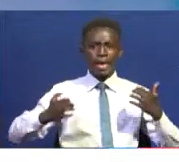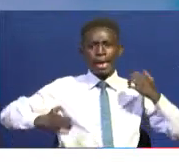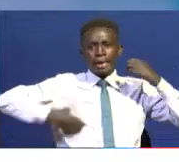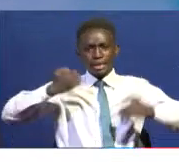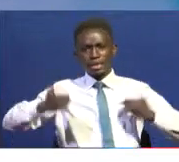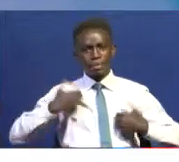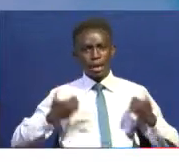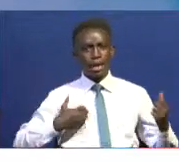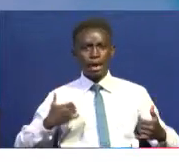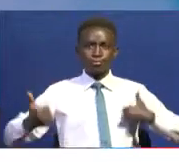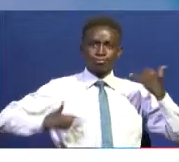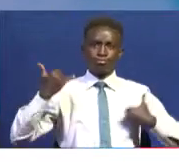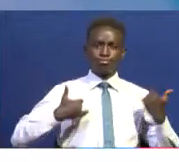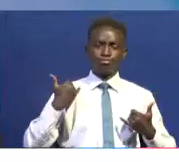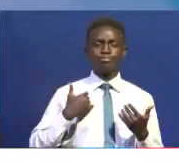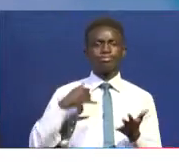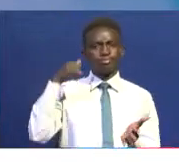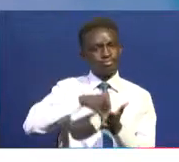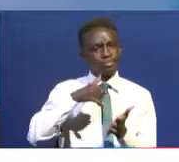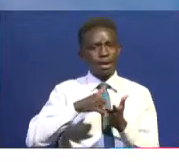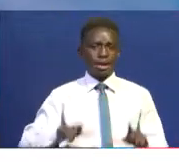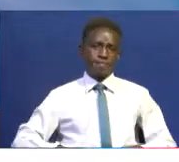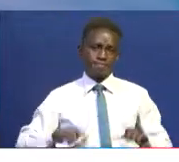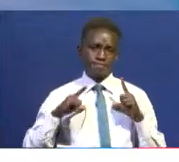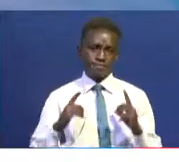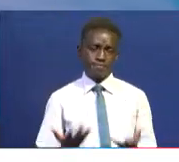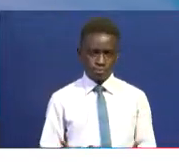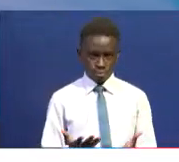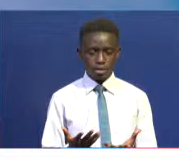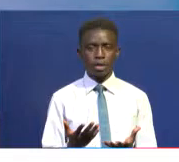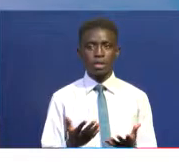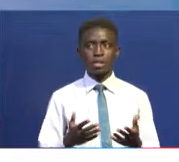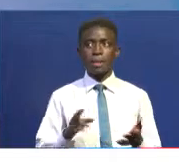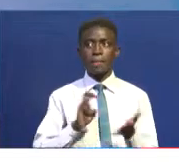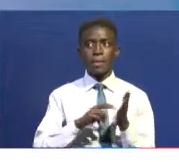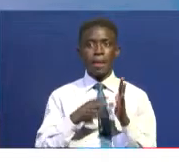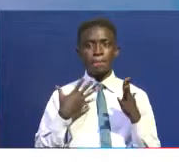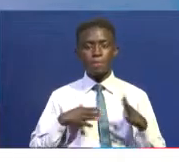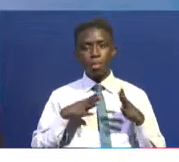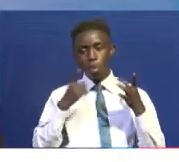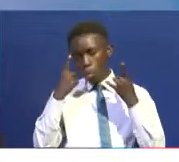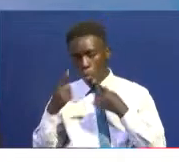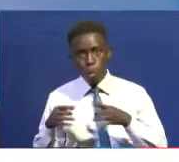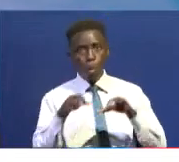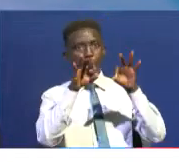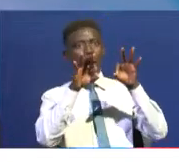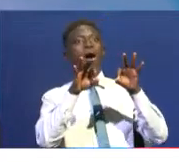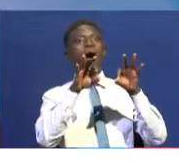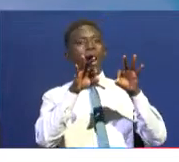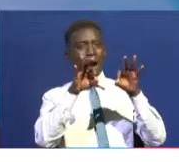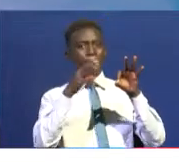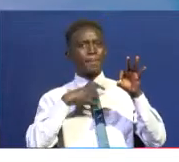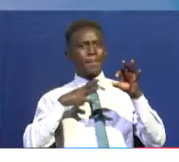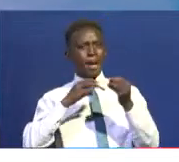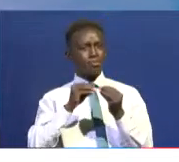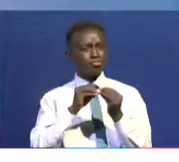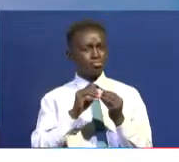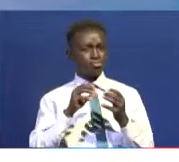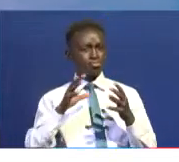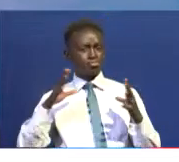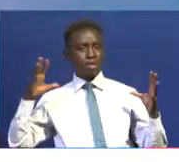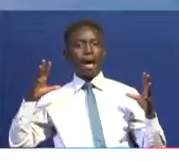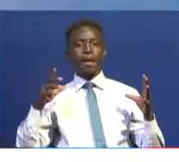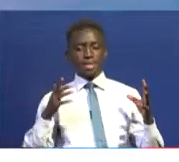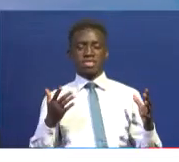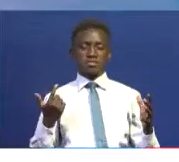lives. So the opportunity now for people to be able to watch it at scale is now what this partnership provides. You're able